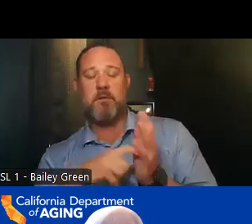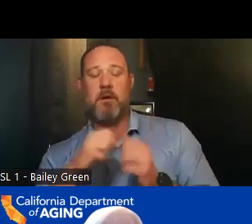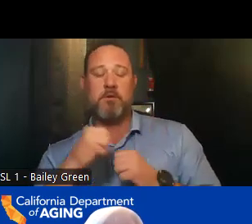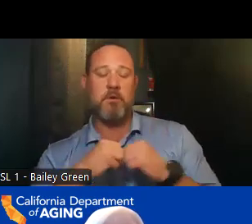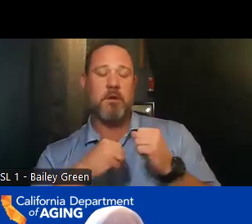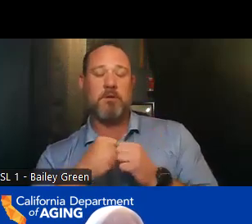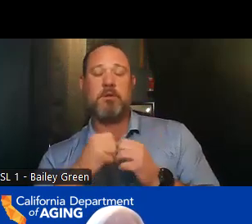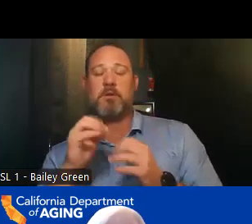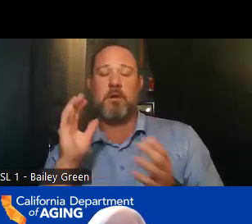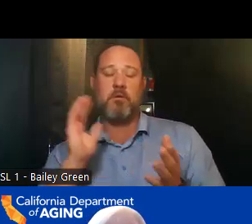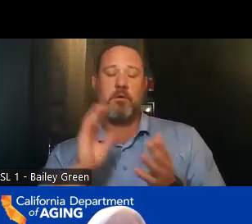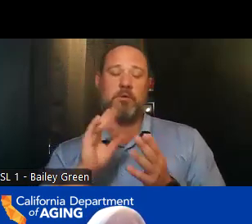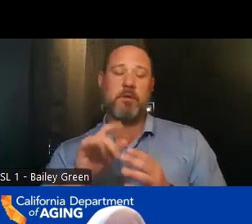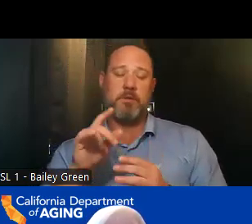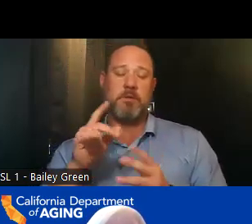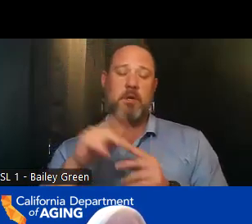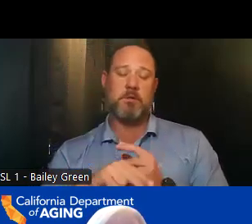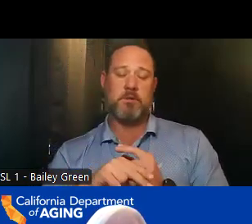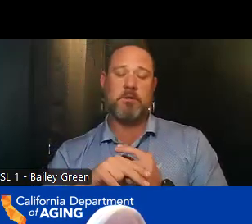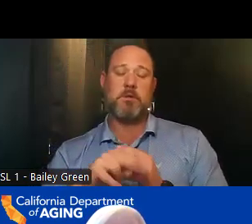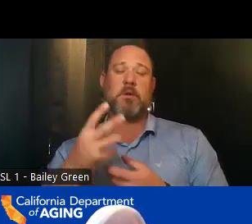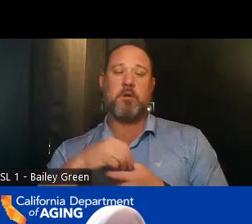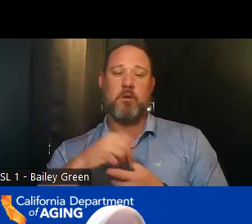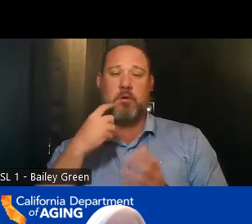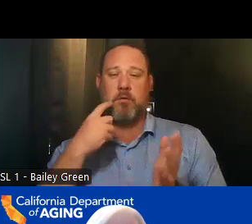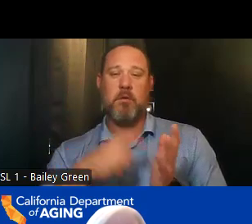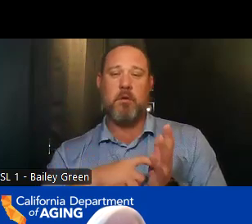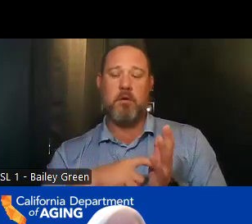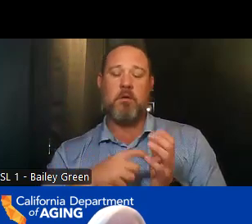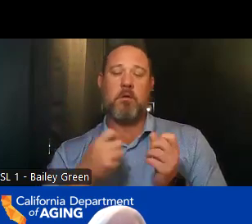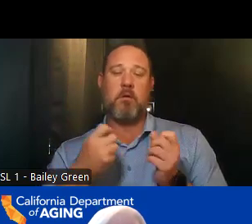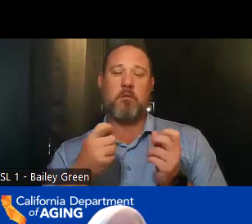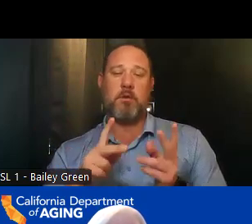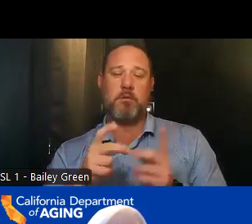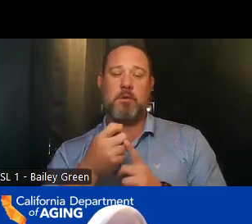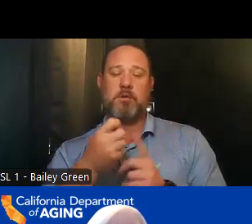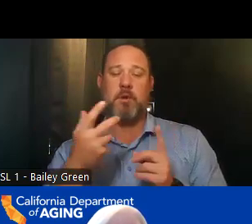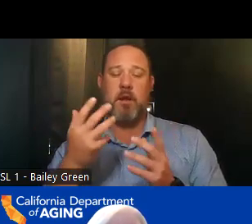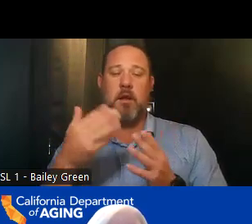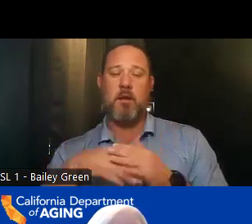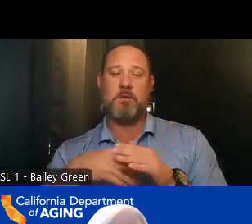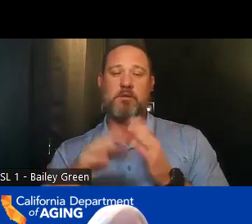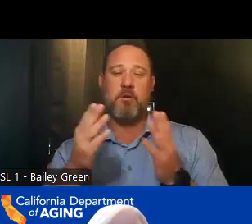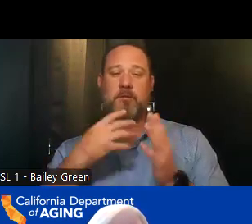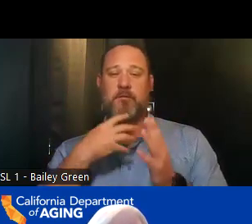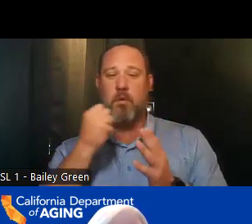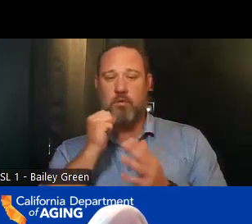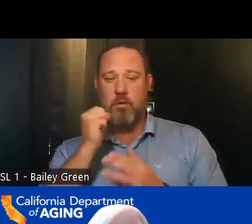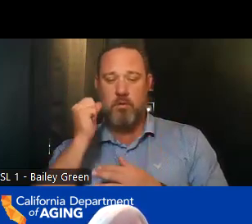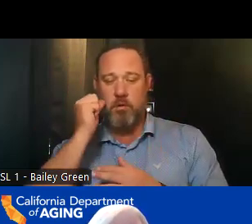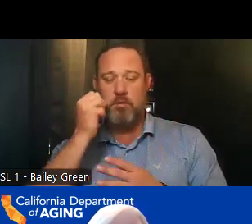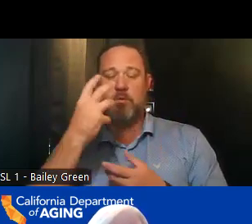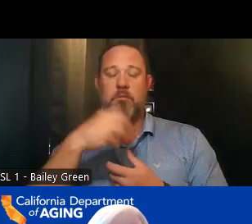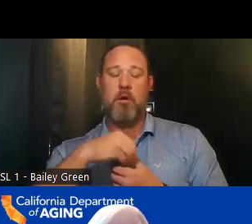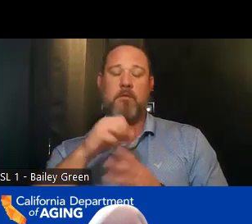impact of these cuts and restrictions. And this includes identifying opportunities to expand access to services for older adults as part of the